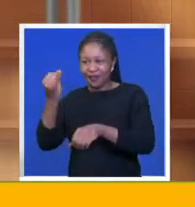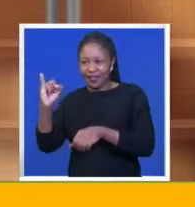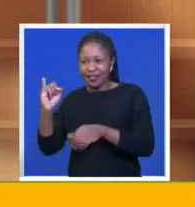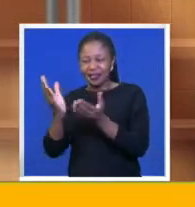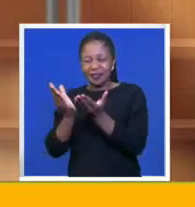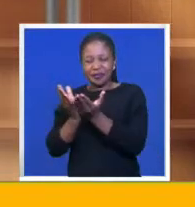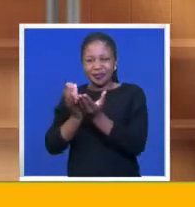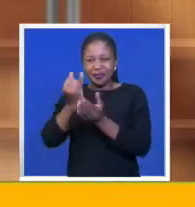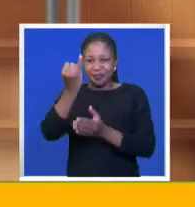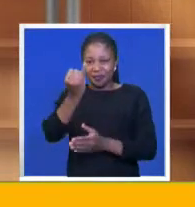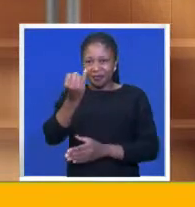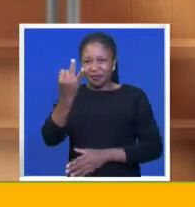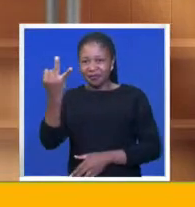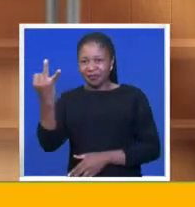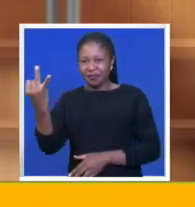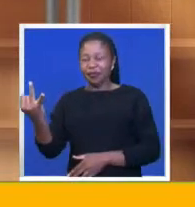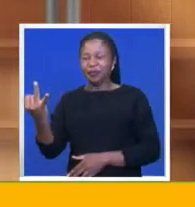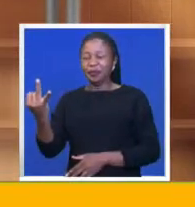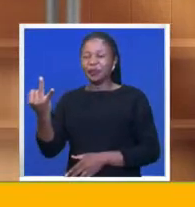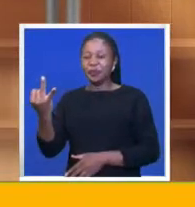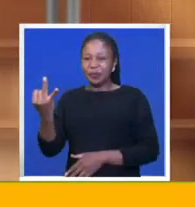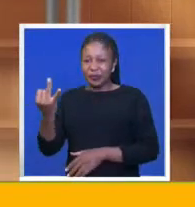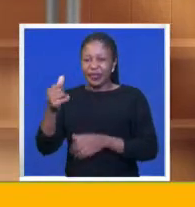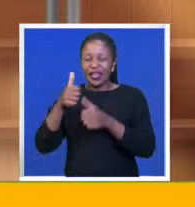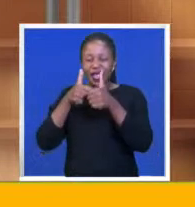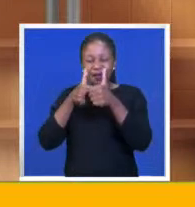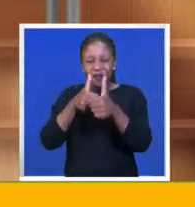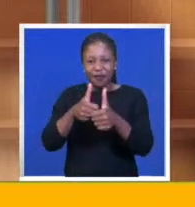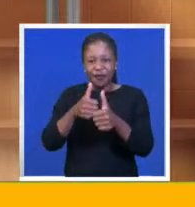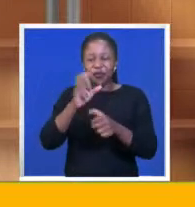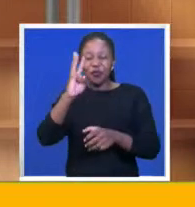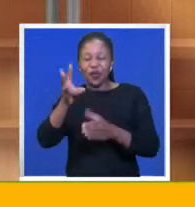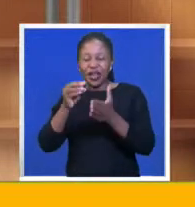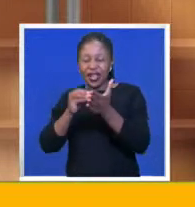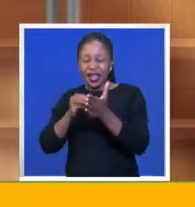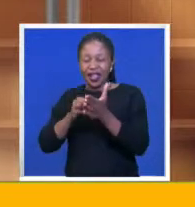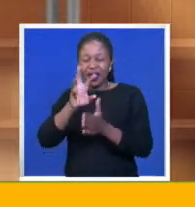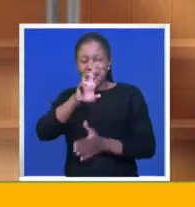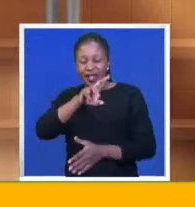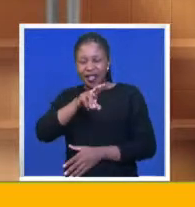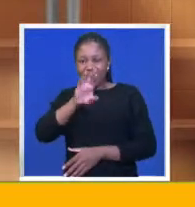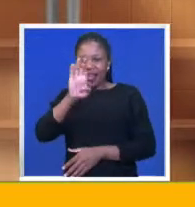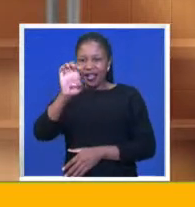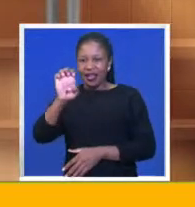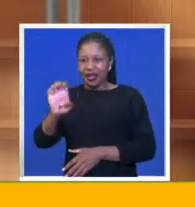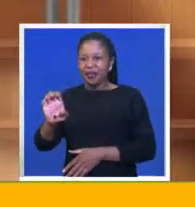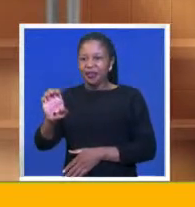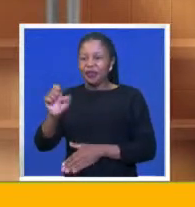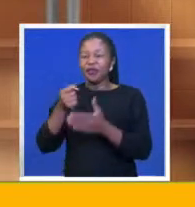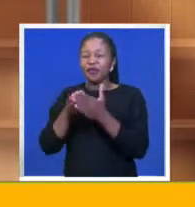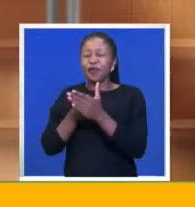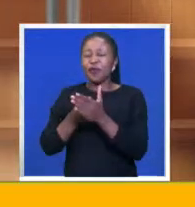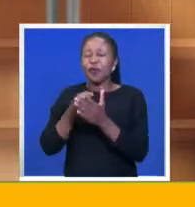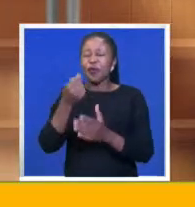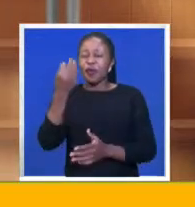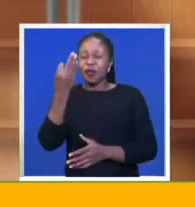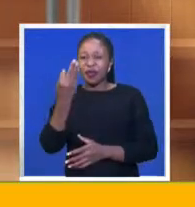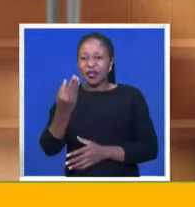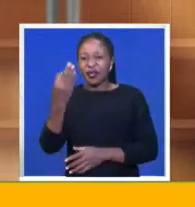2:30 p.m. until 3 p.m. we have religious studies for the grade 3s and